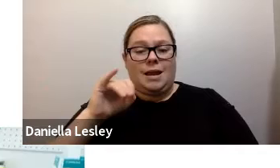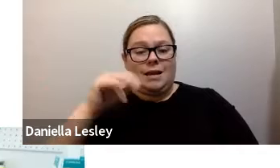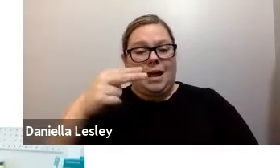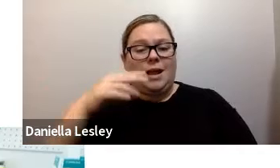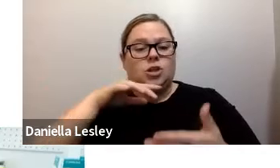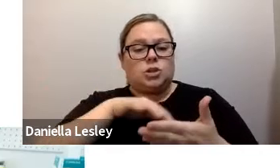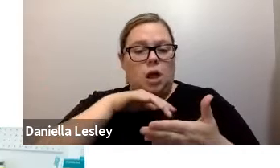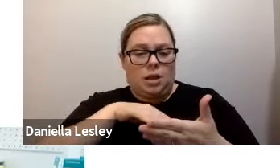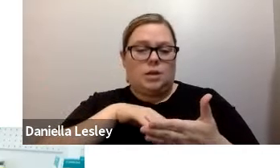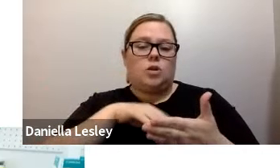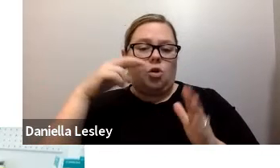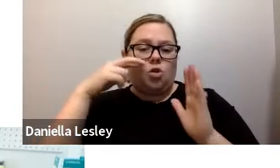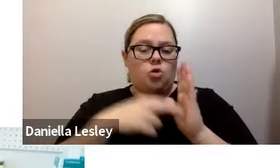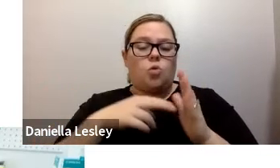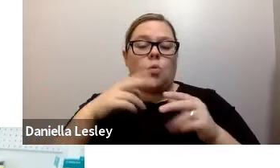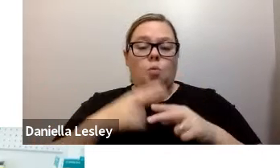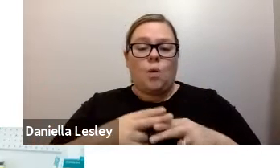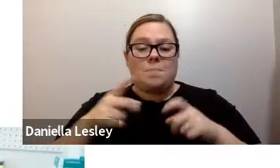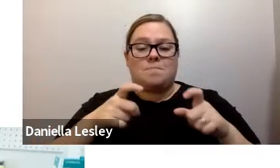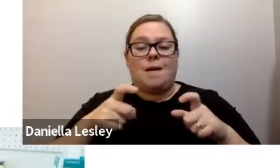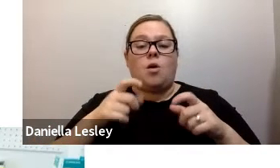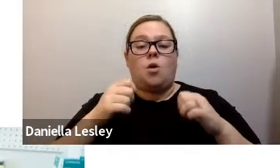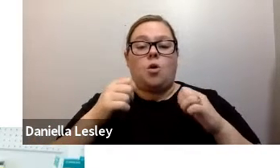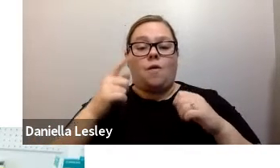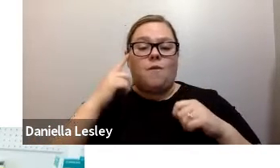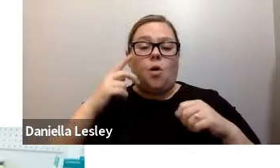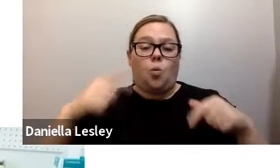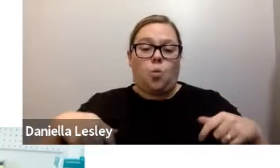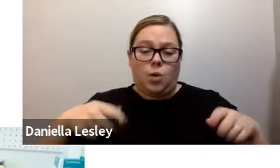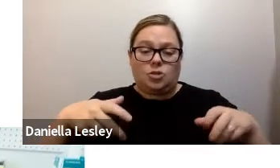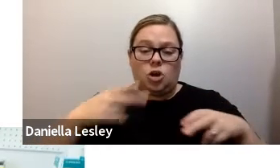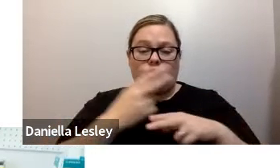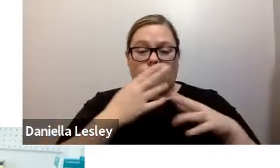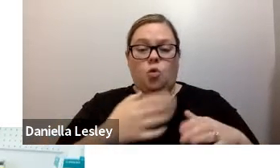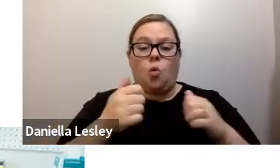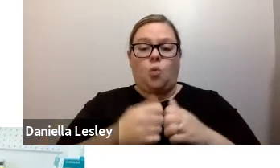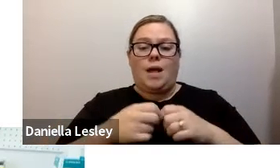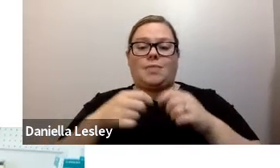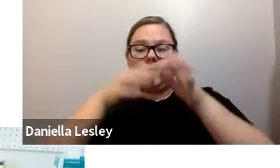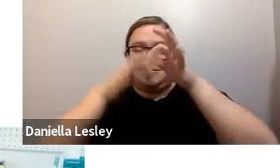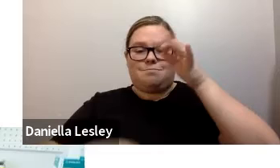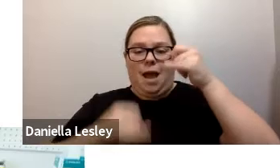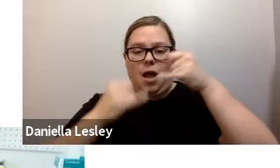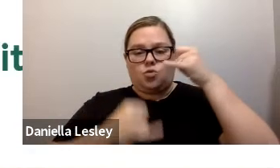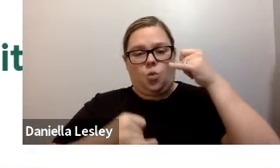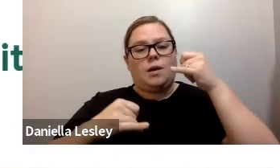looking at weight management among wheelchair users with spinal cord injuries. Next slide,